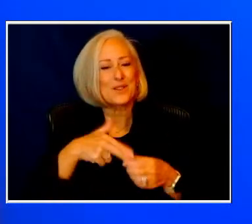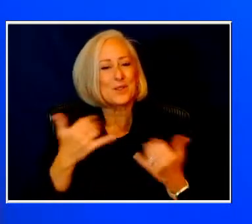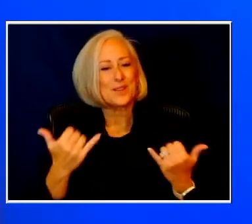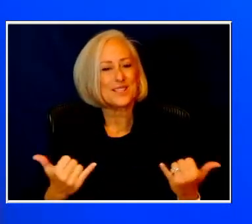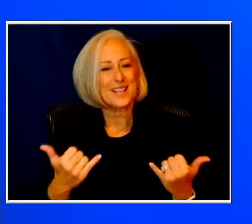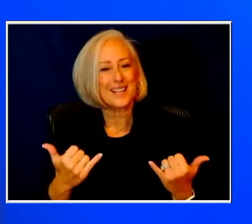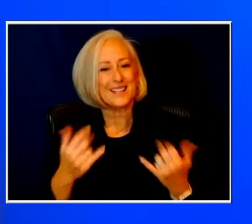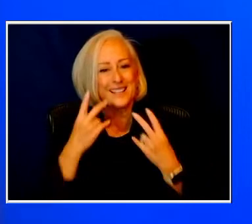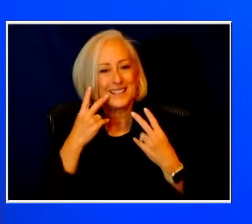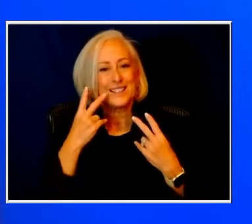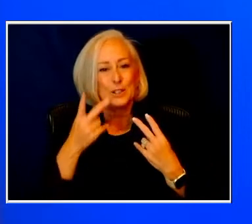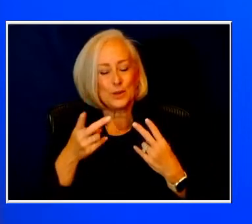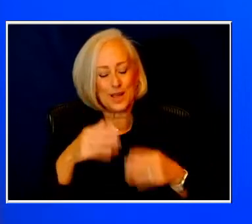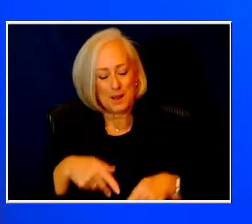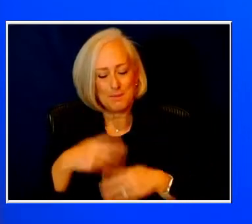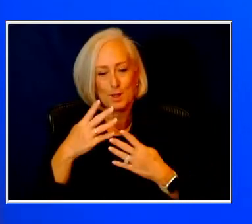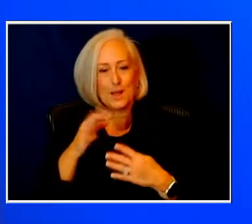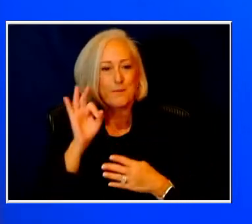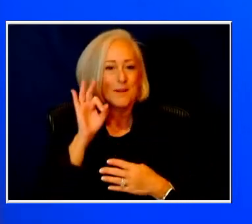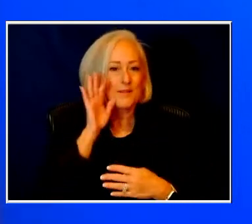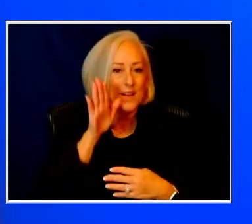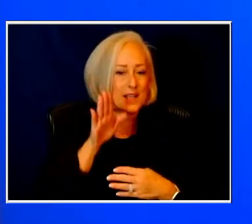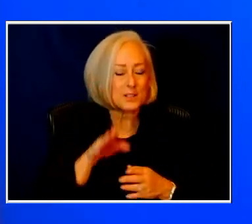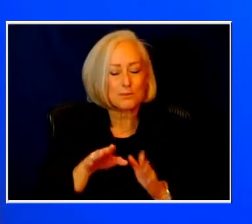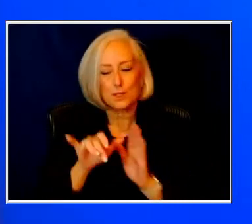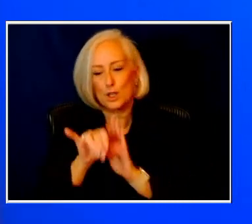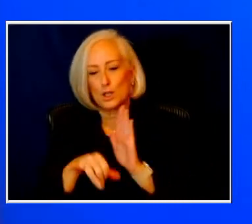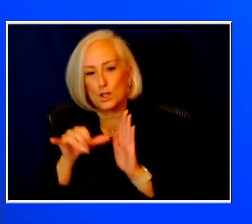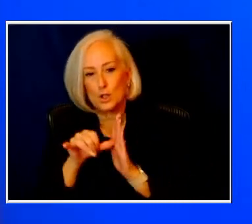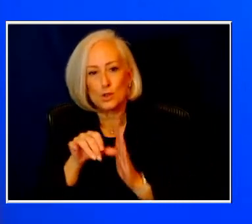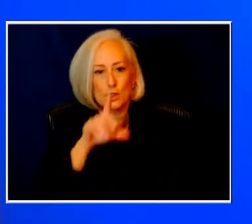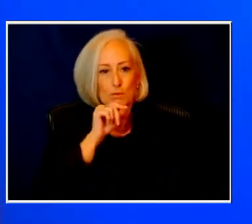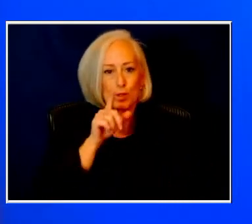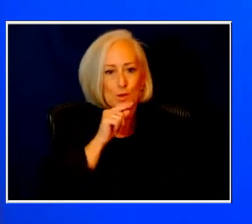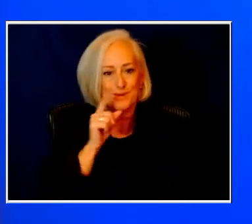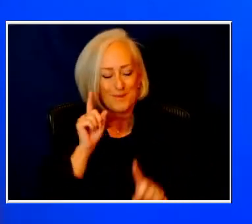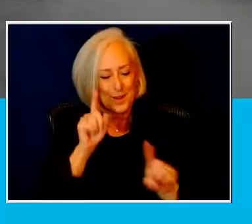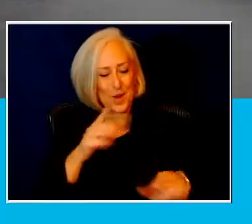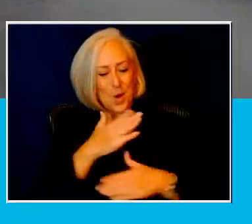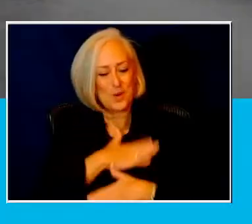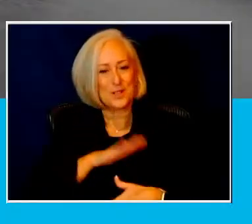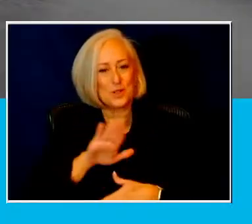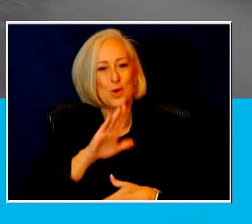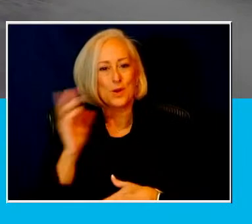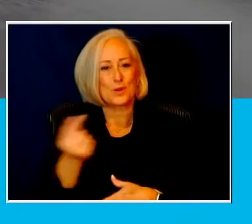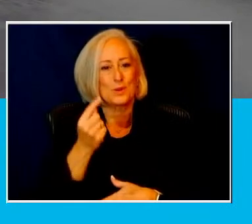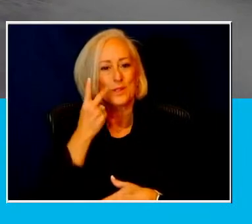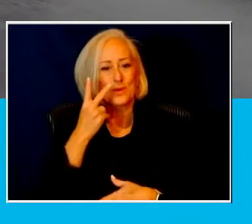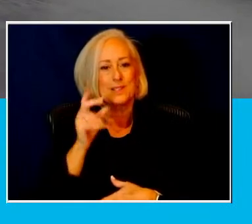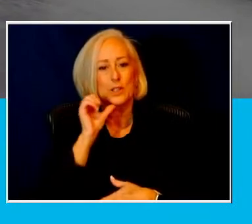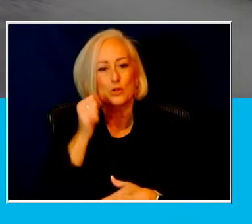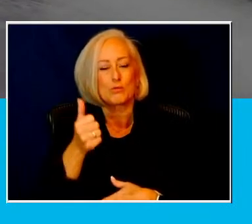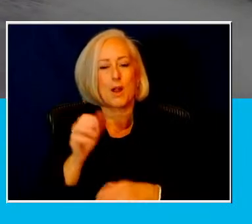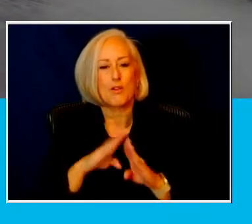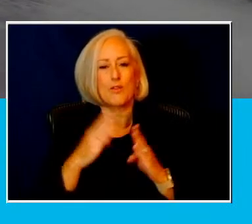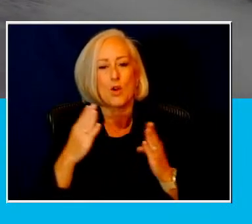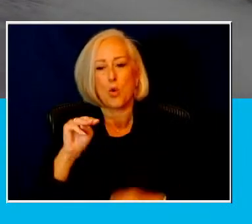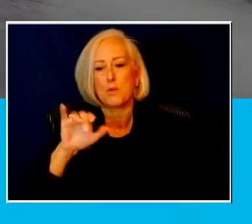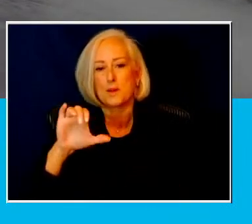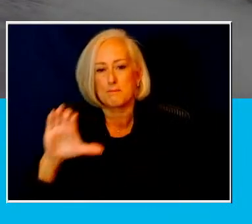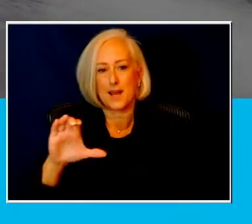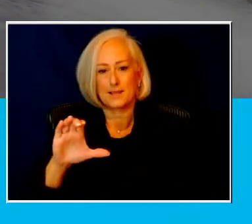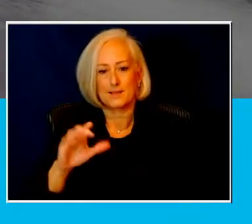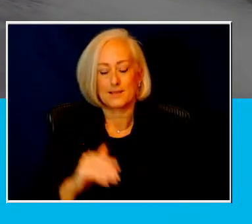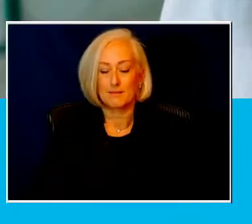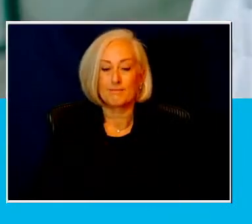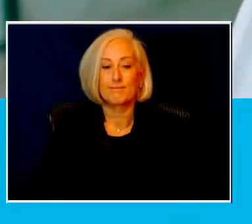back onto Facebook, YouTube, and Twitter. Go out, make it a great Tuesday. We'll see you back here for Open Mics tomorrow. More than 25% of adults in both